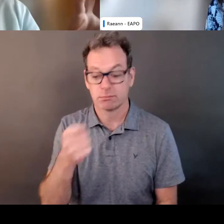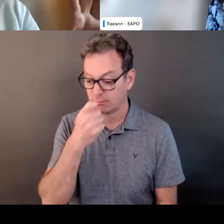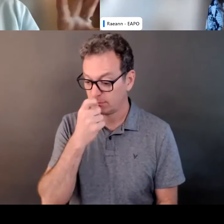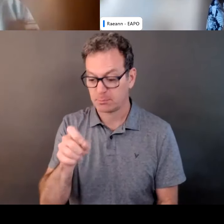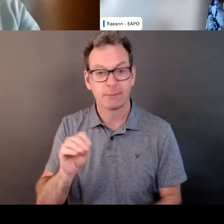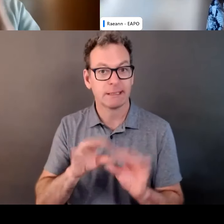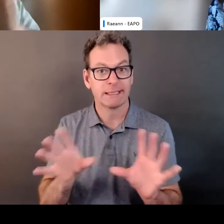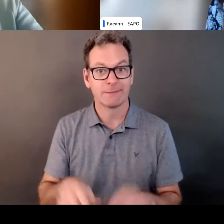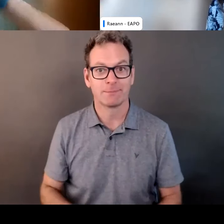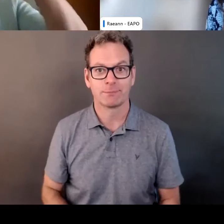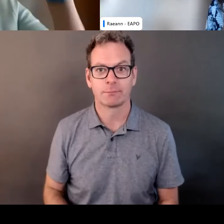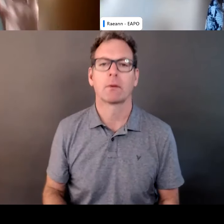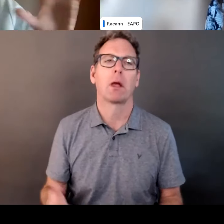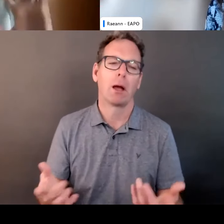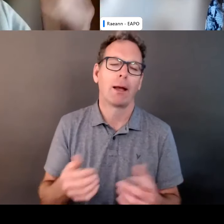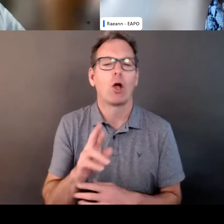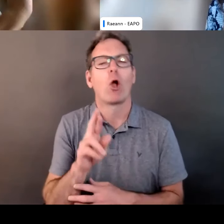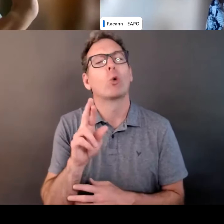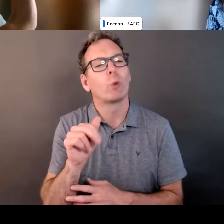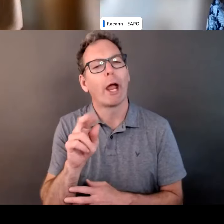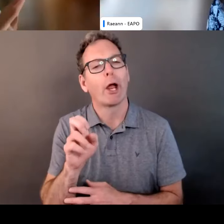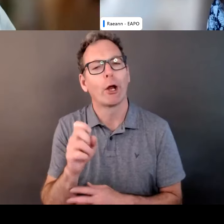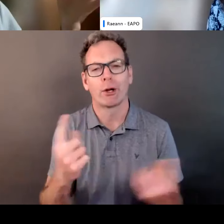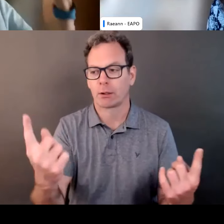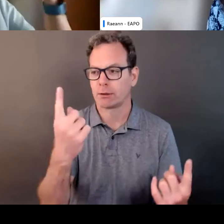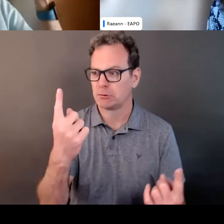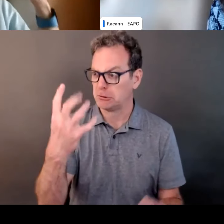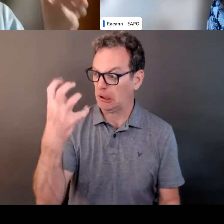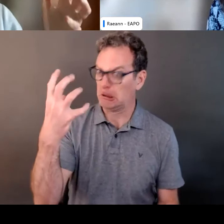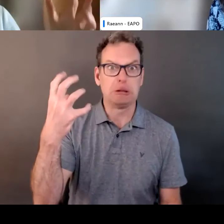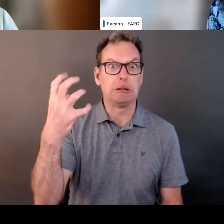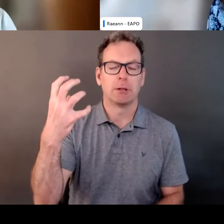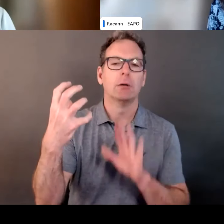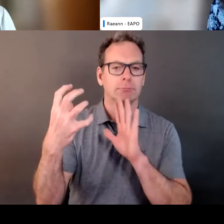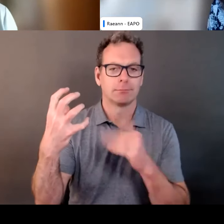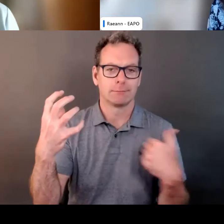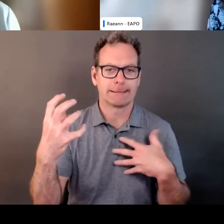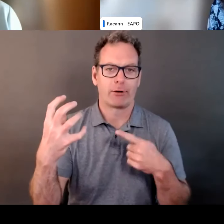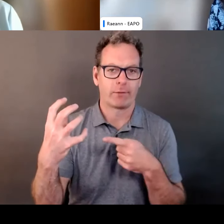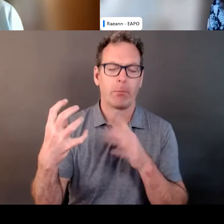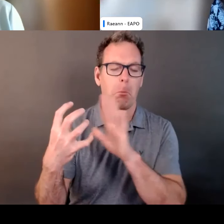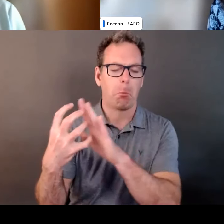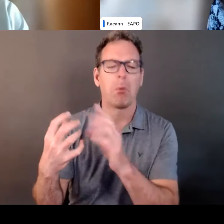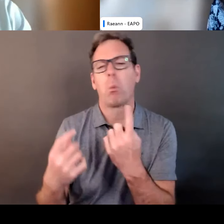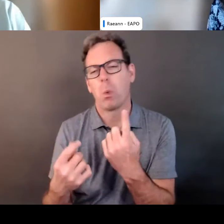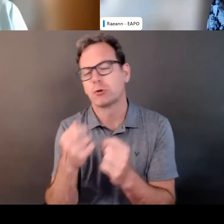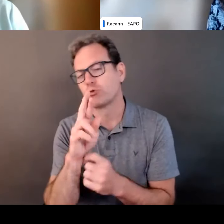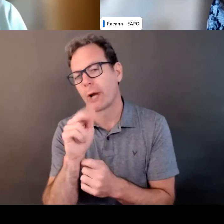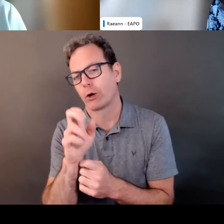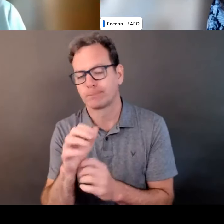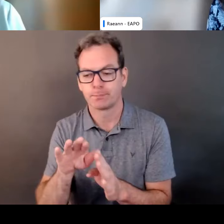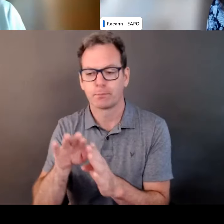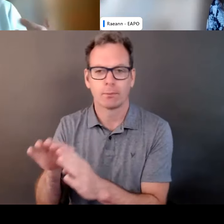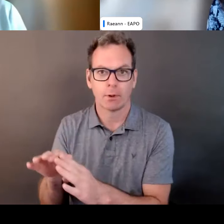scary caregiver and that's a whole nother situation. So I'm going to talk about the majority that I see, which is most people don't want to